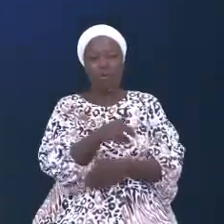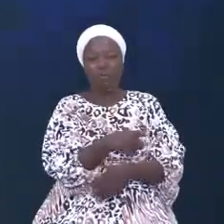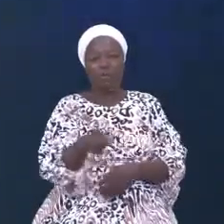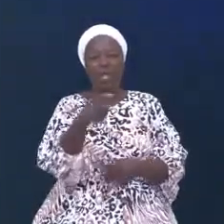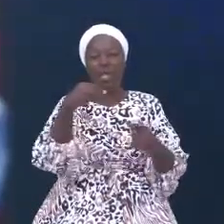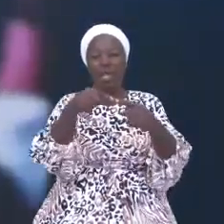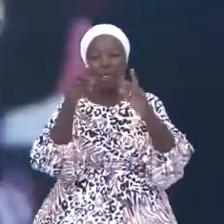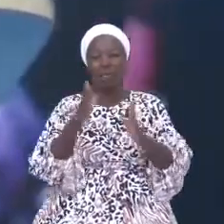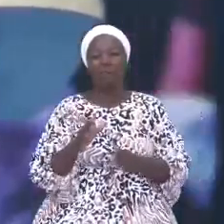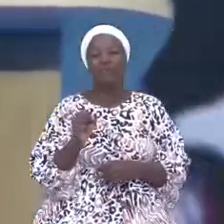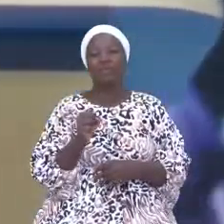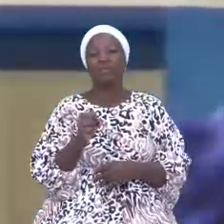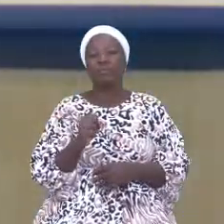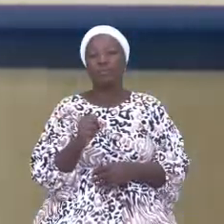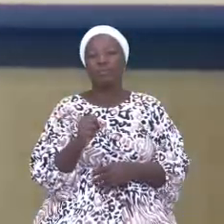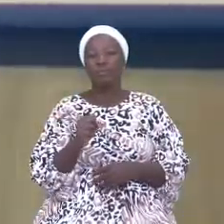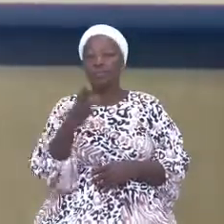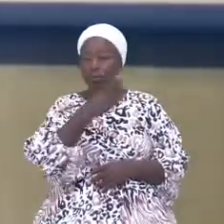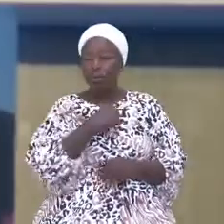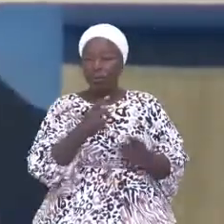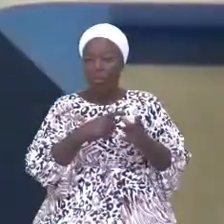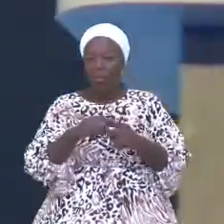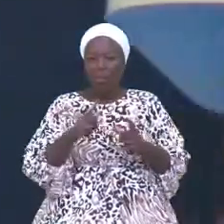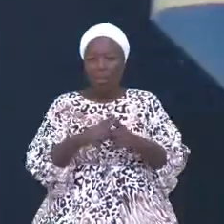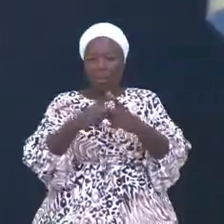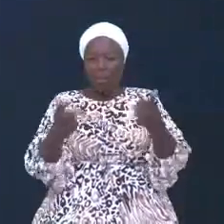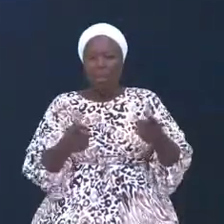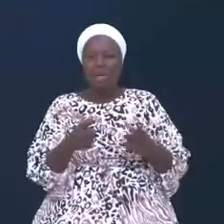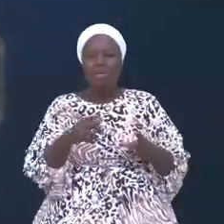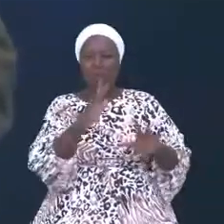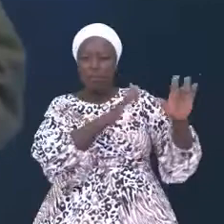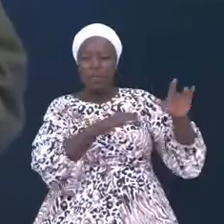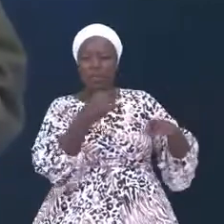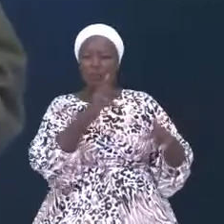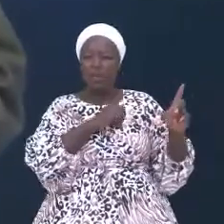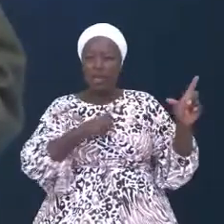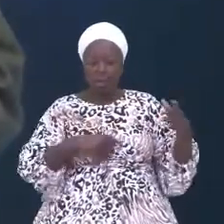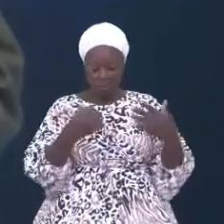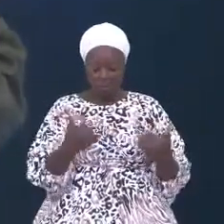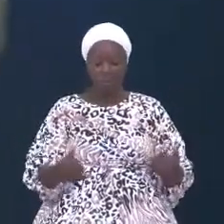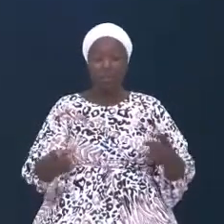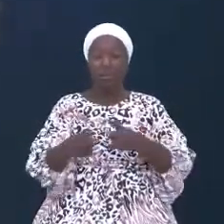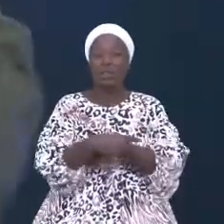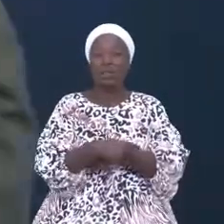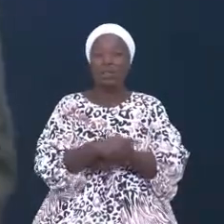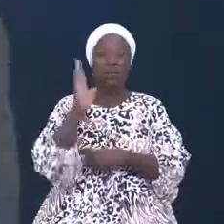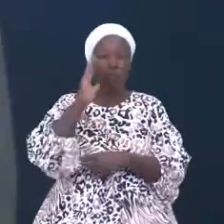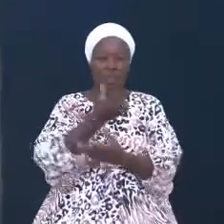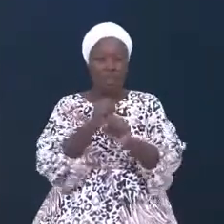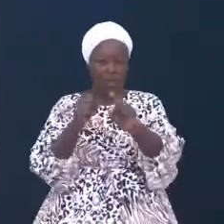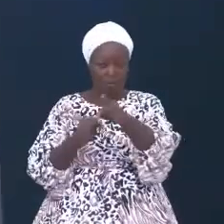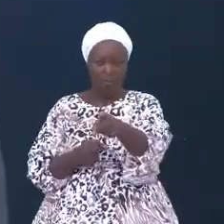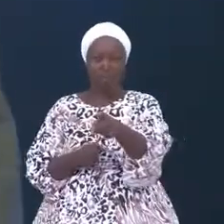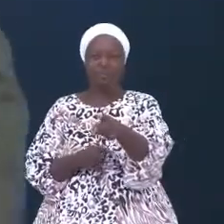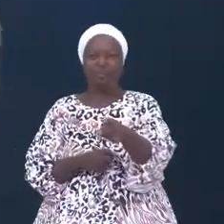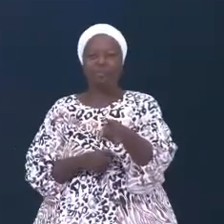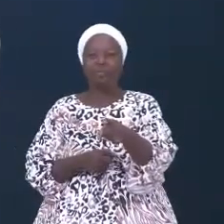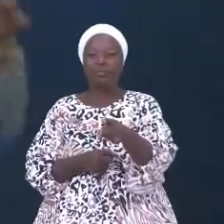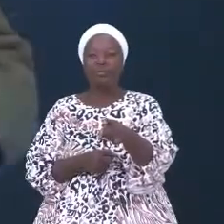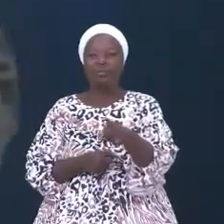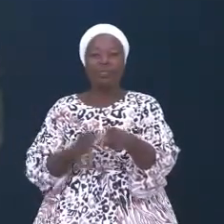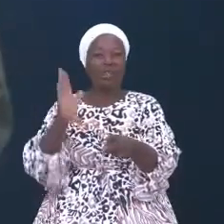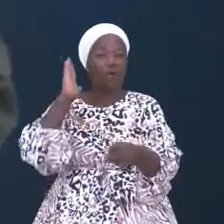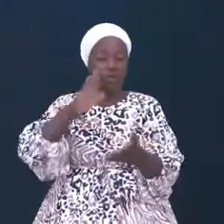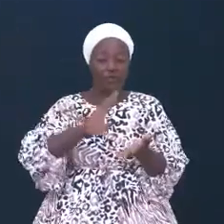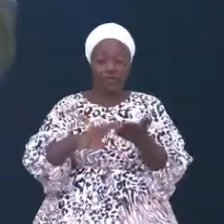their enemies. And the manifold mercy of the Lord today will save you, will